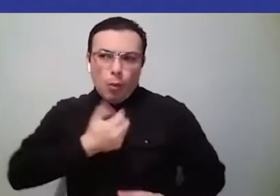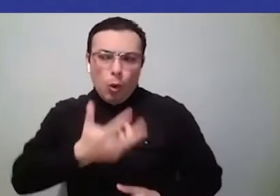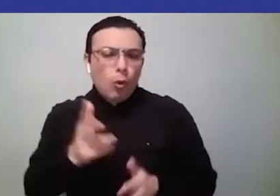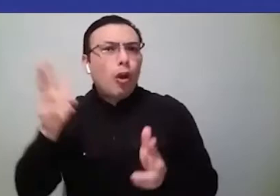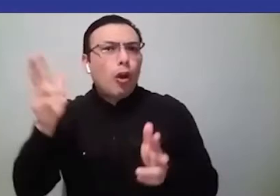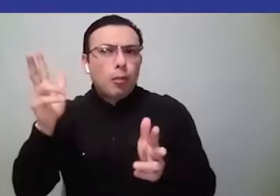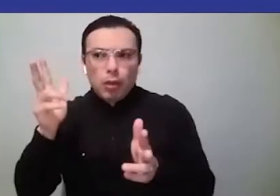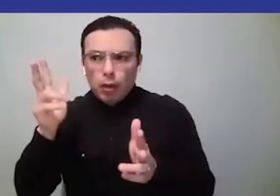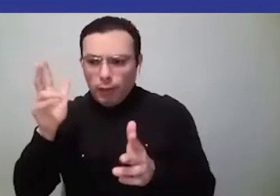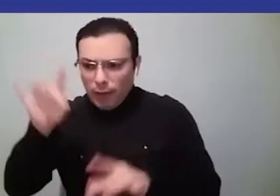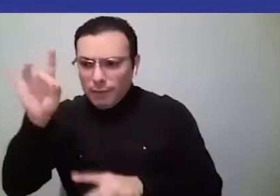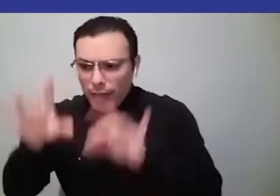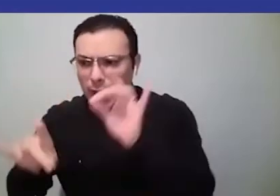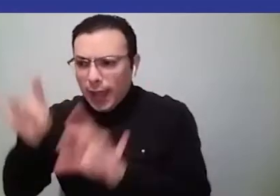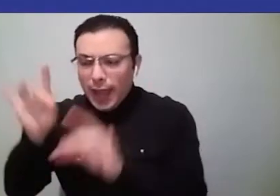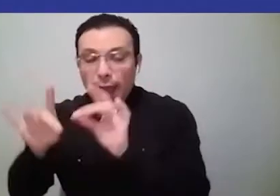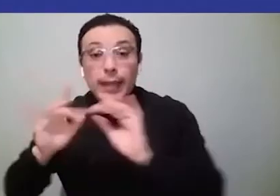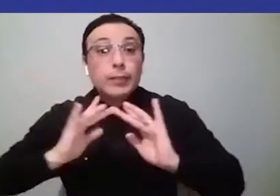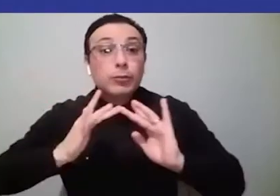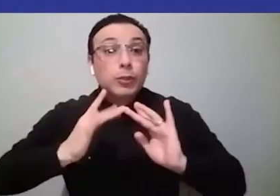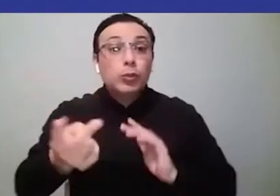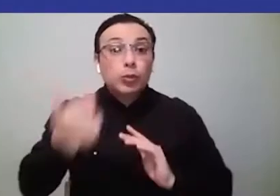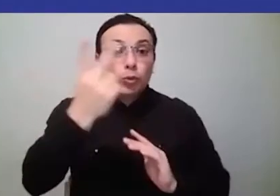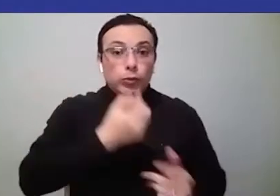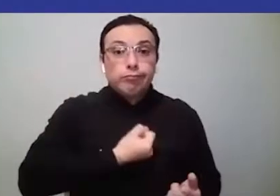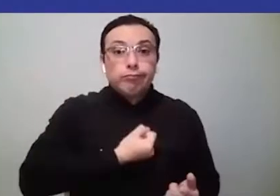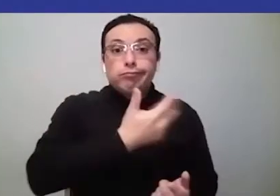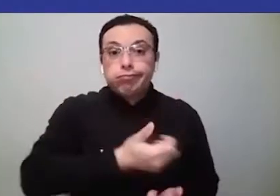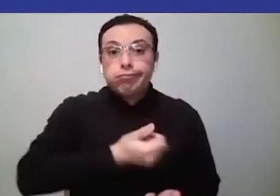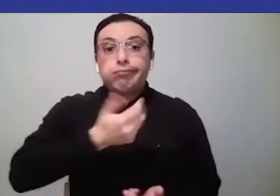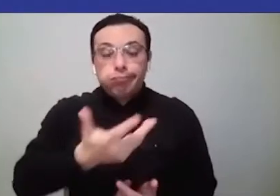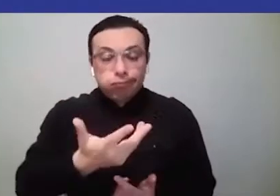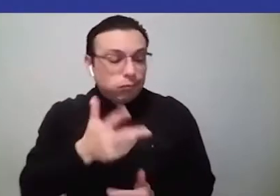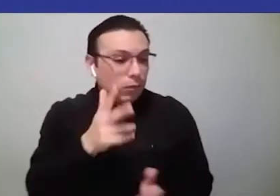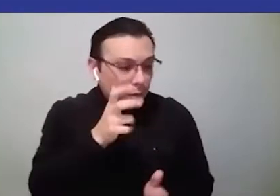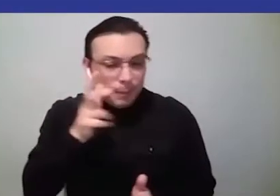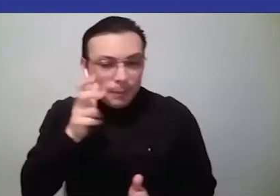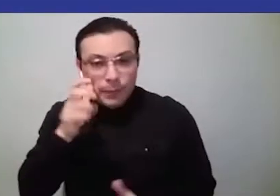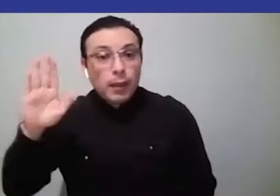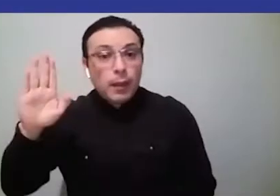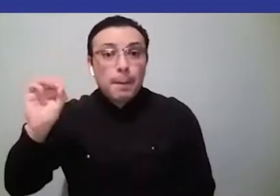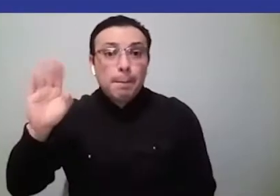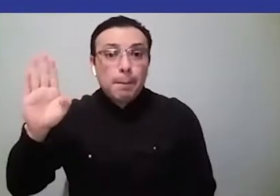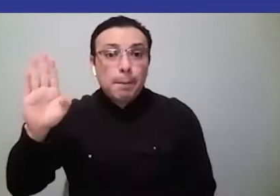work. One was a short video produced by Bob Holman, who's a poet,